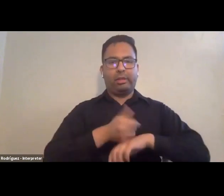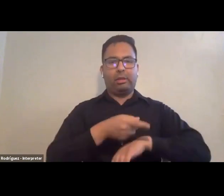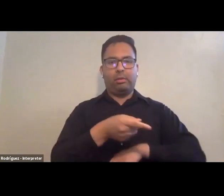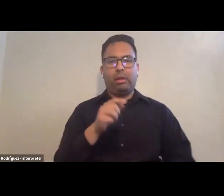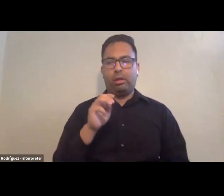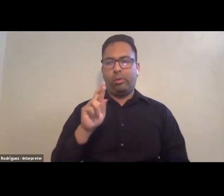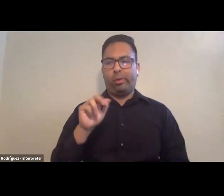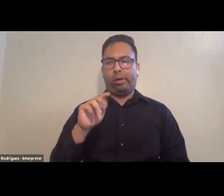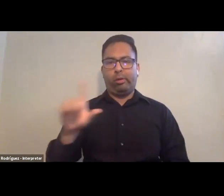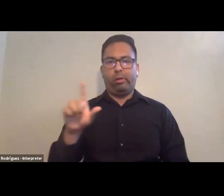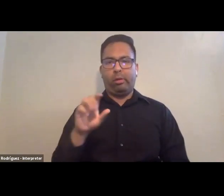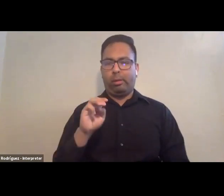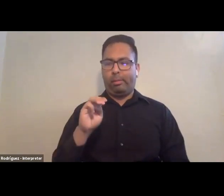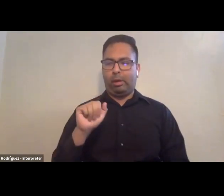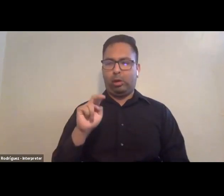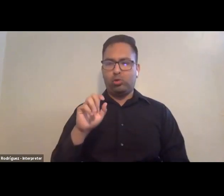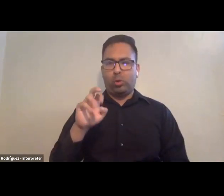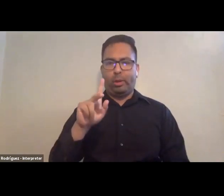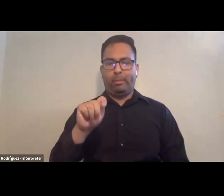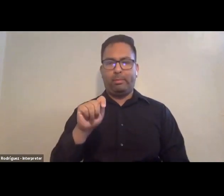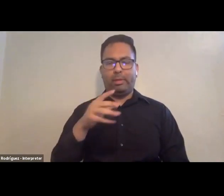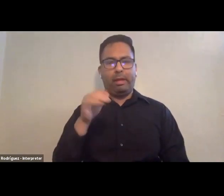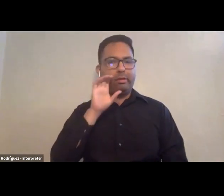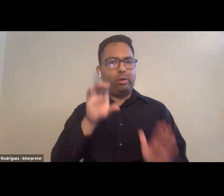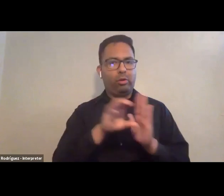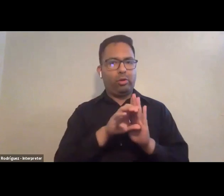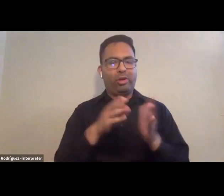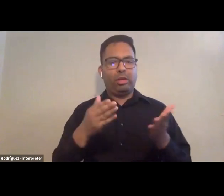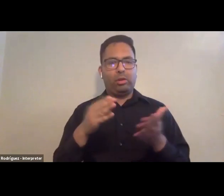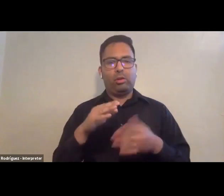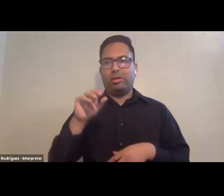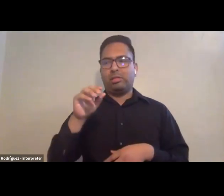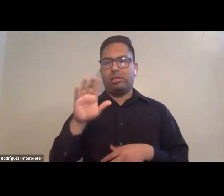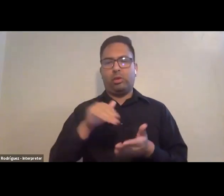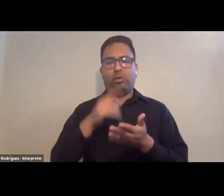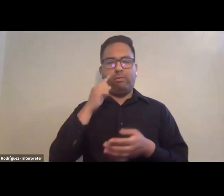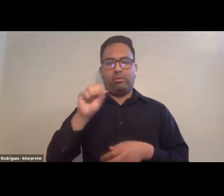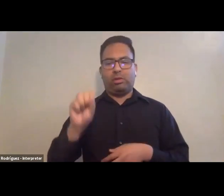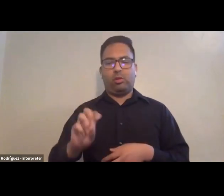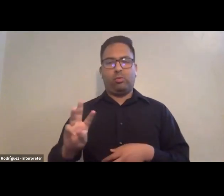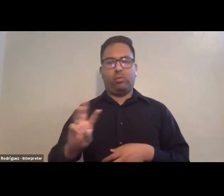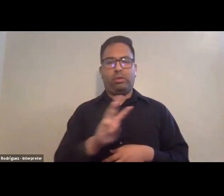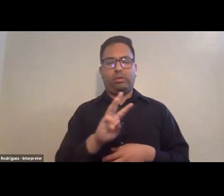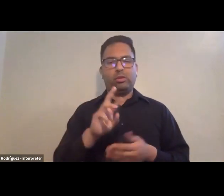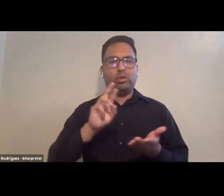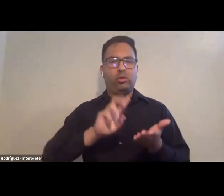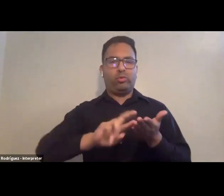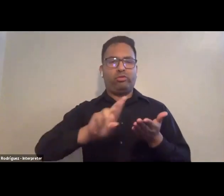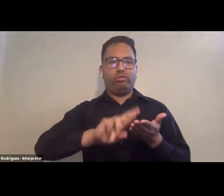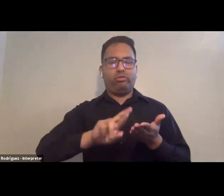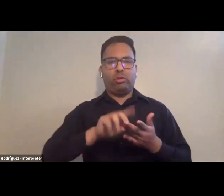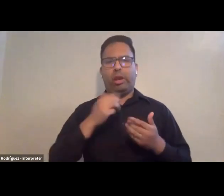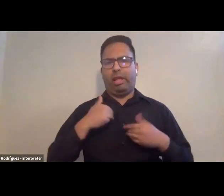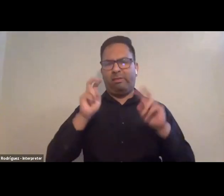documents and photographs at the University of New Mexico's Center for Southwest Research. Today I have a title for my brief